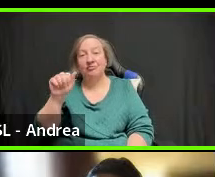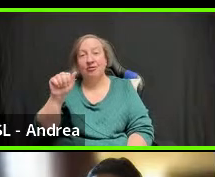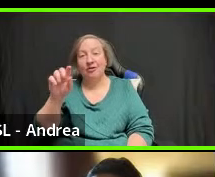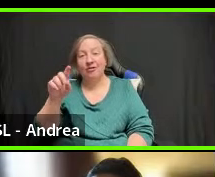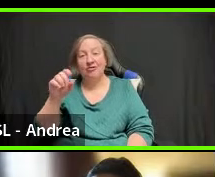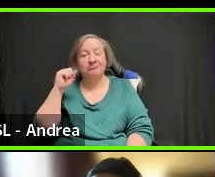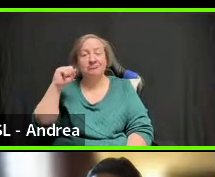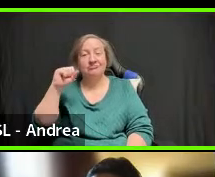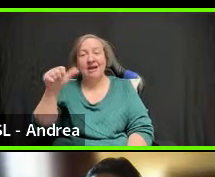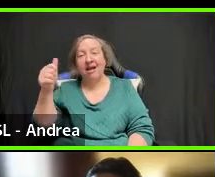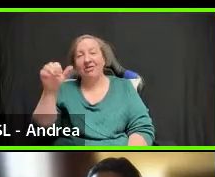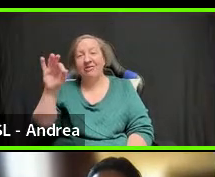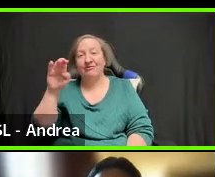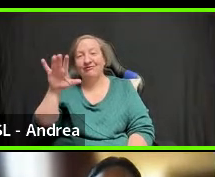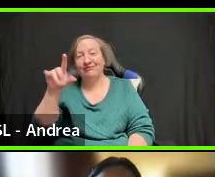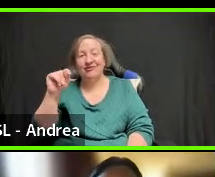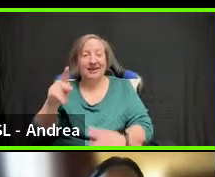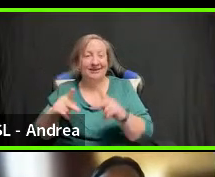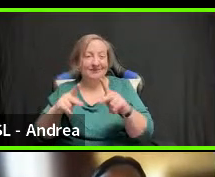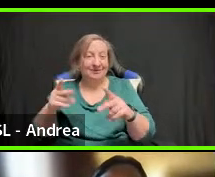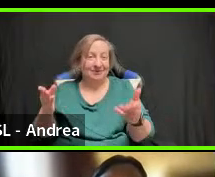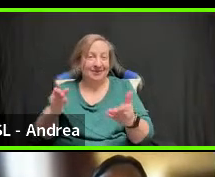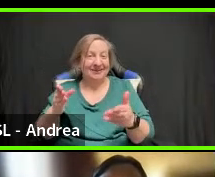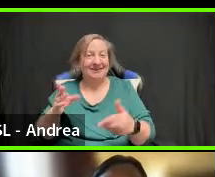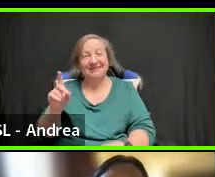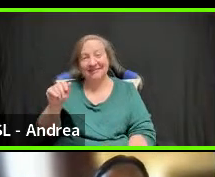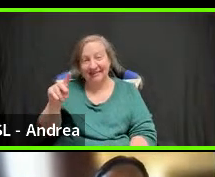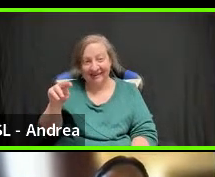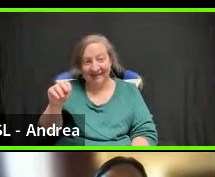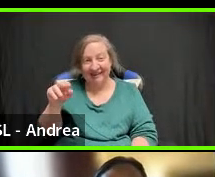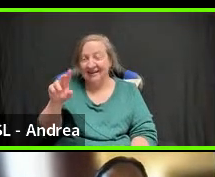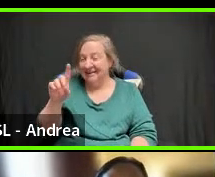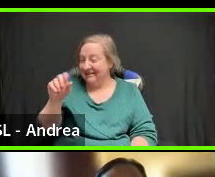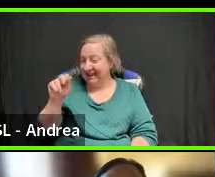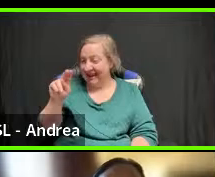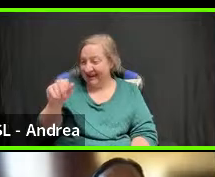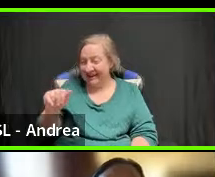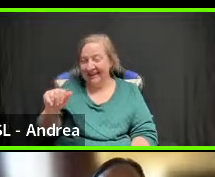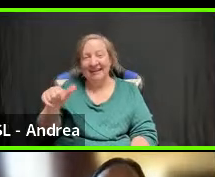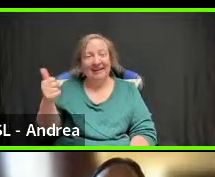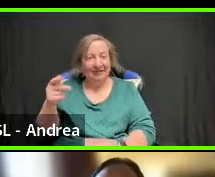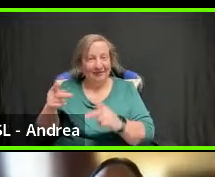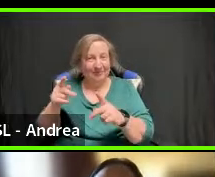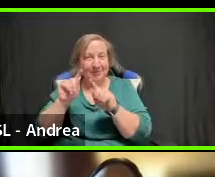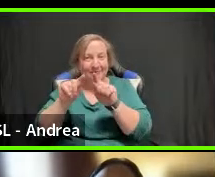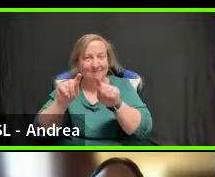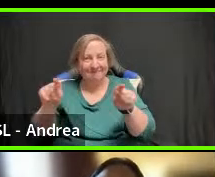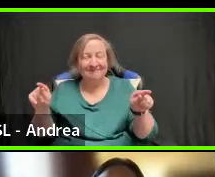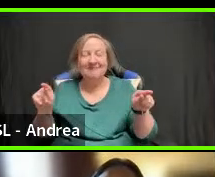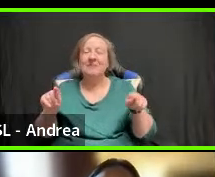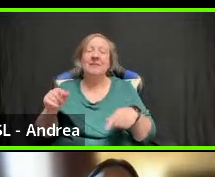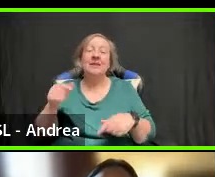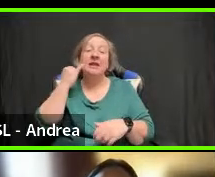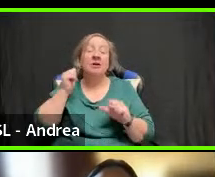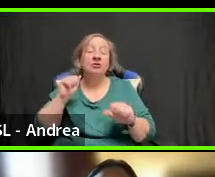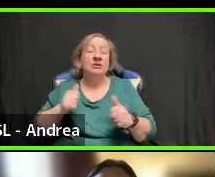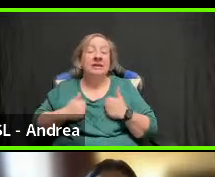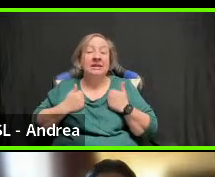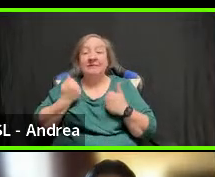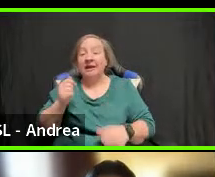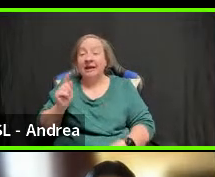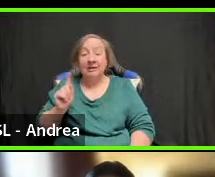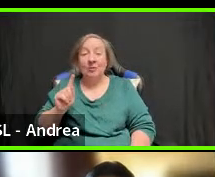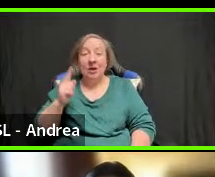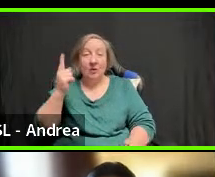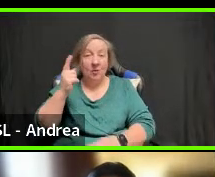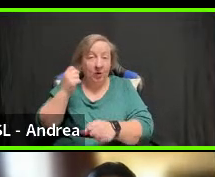fellow freight people here, Dina and others. If I could live anywhere for a year,